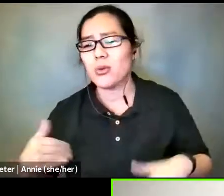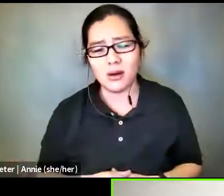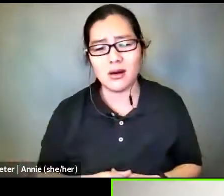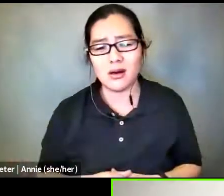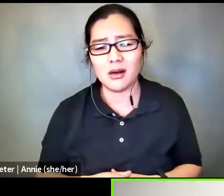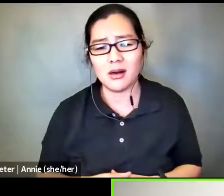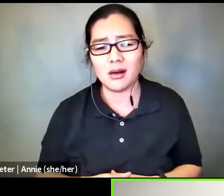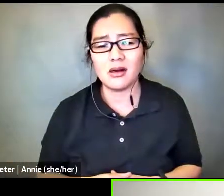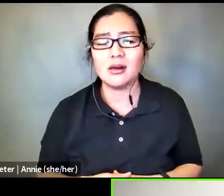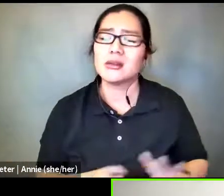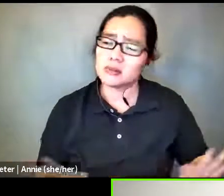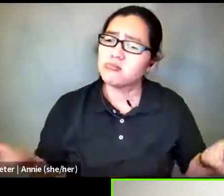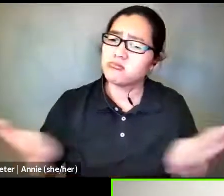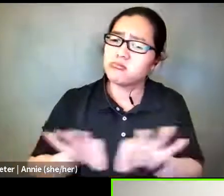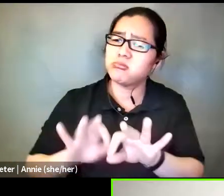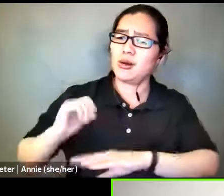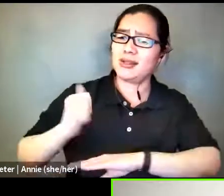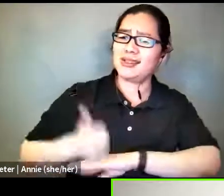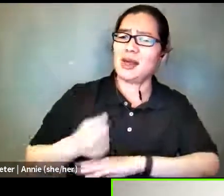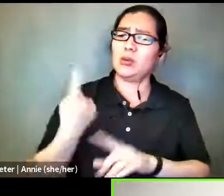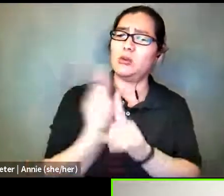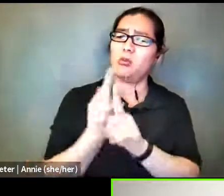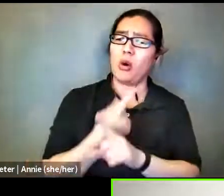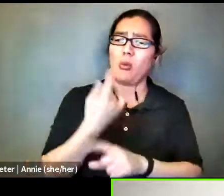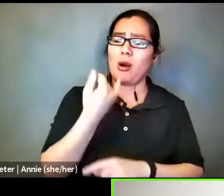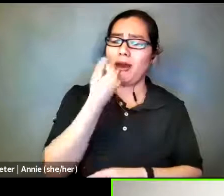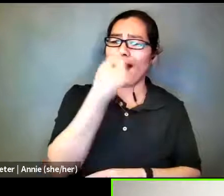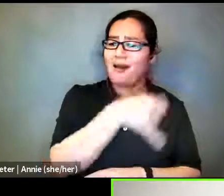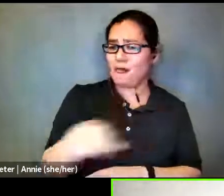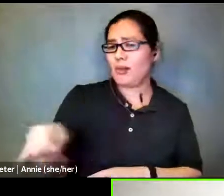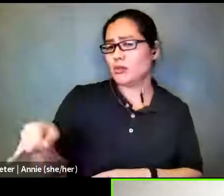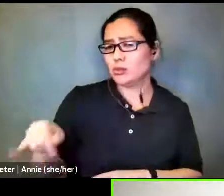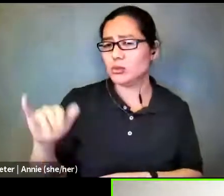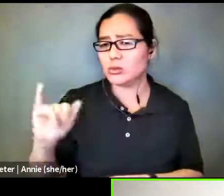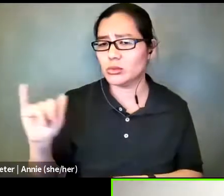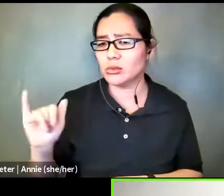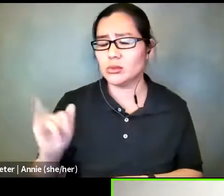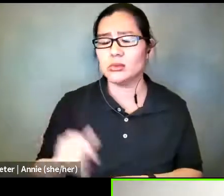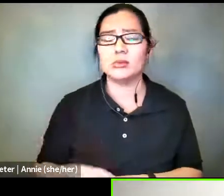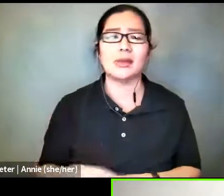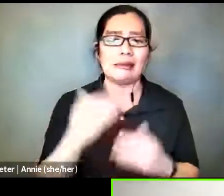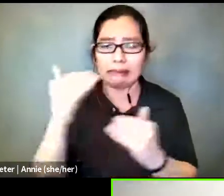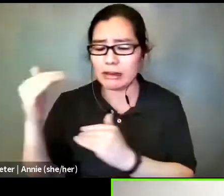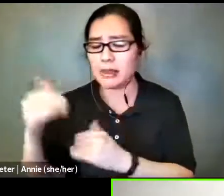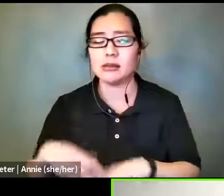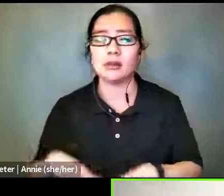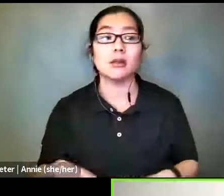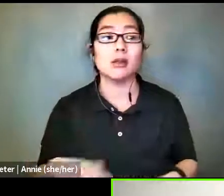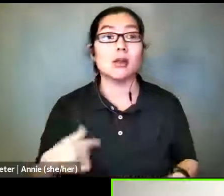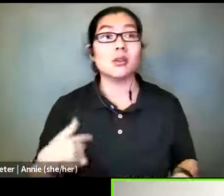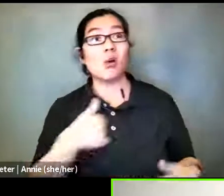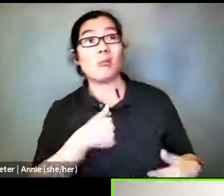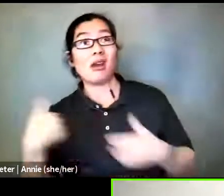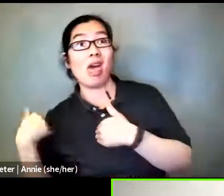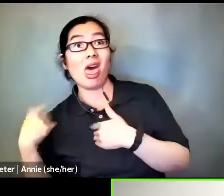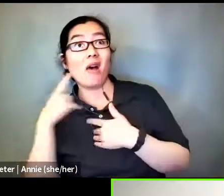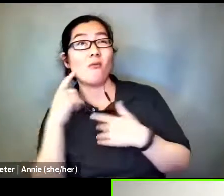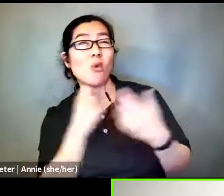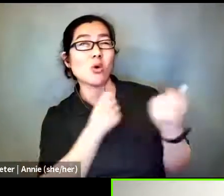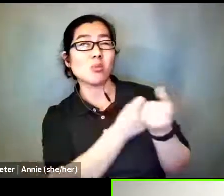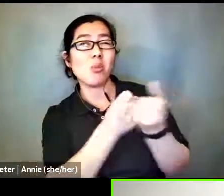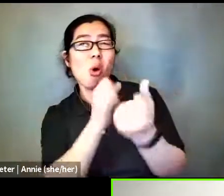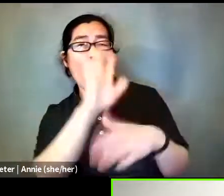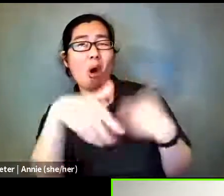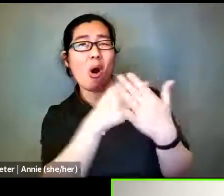right boundaries for yourself. You don't have to be the ally, helping all the other allies along, but you can